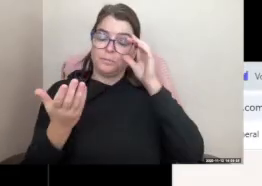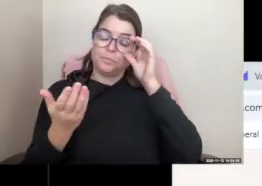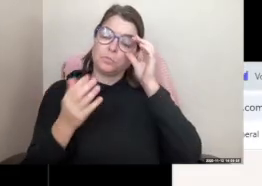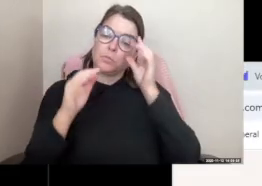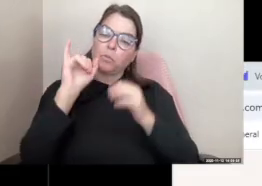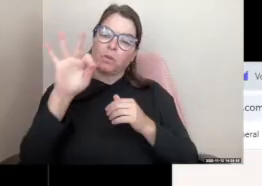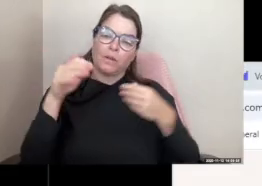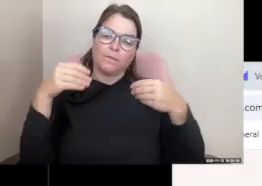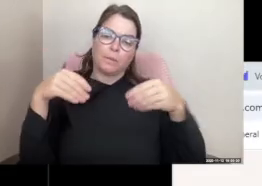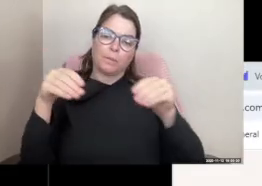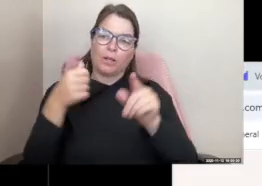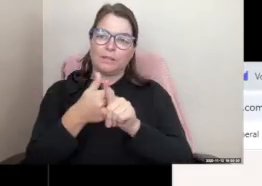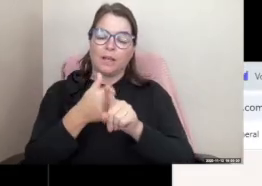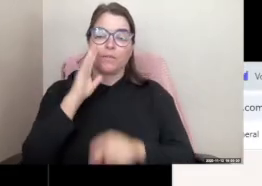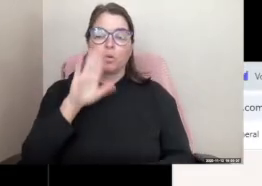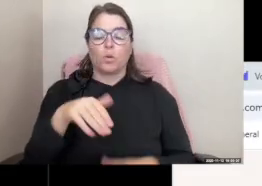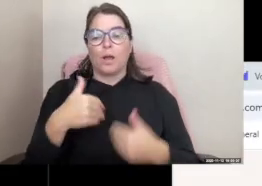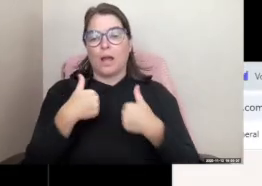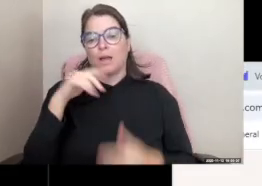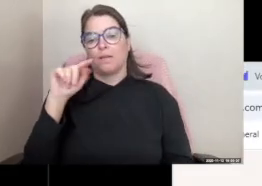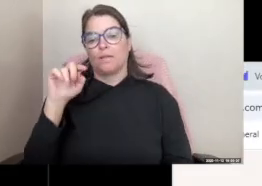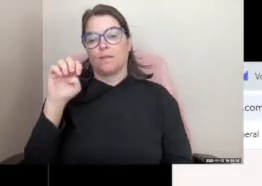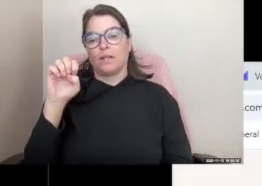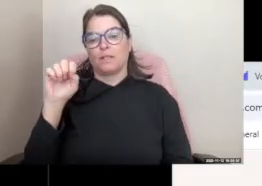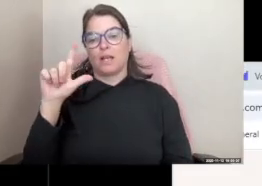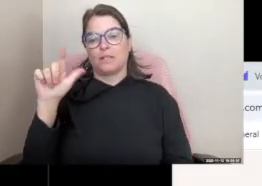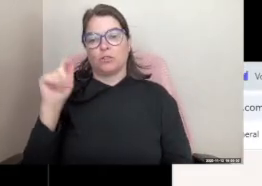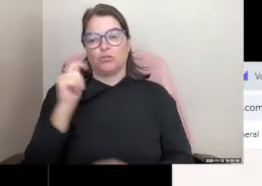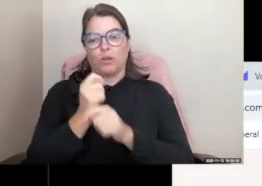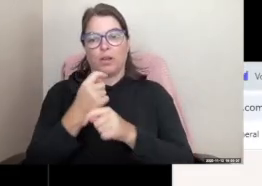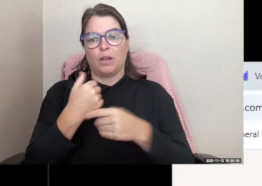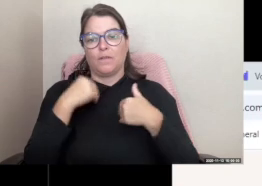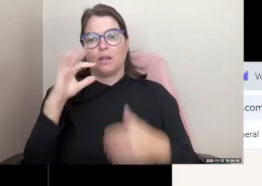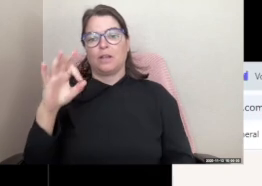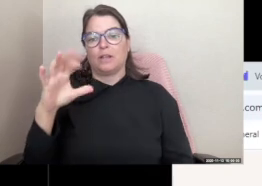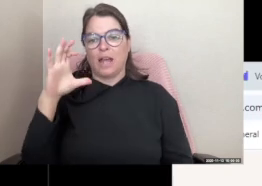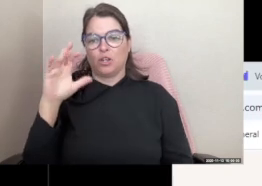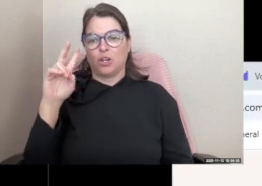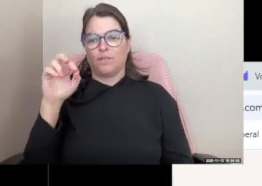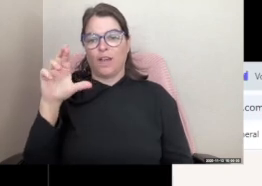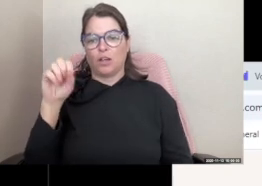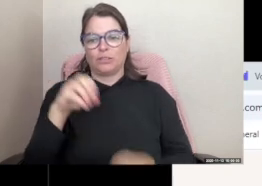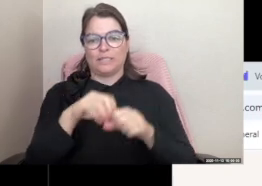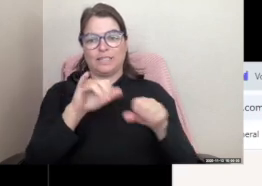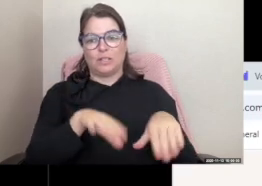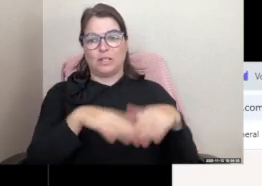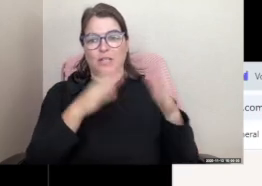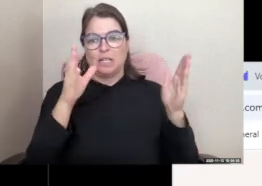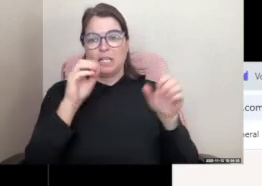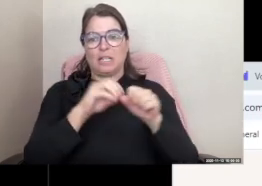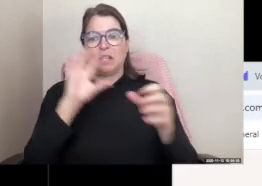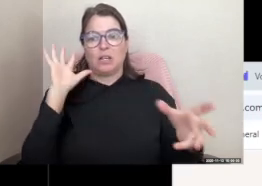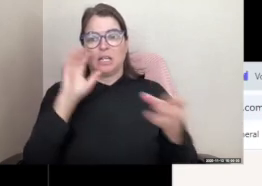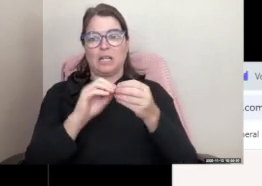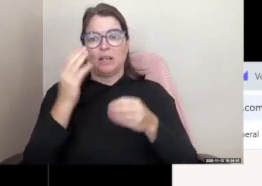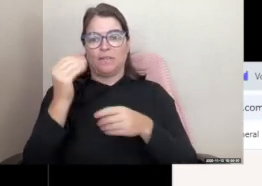be first at bat or have some type of set aside. And we've removed those set asides. We removed the milestones. And